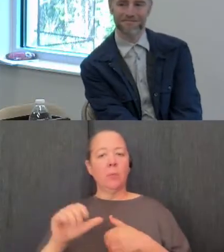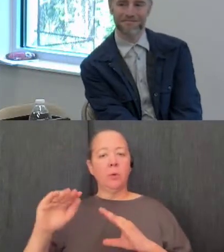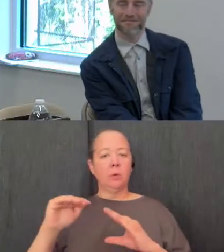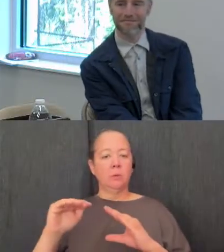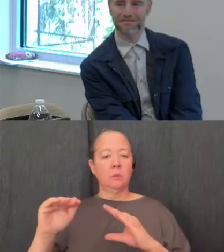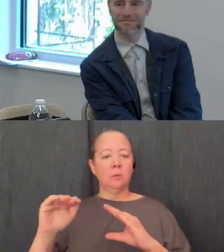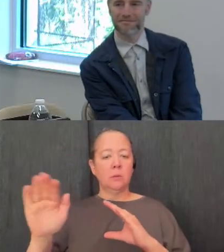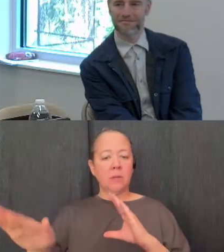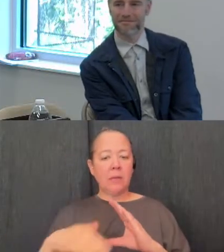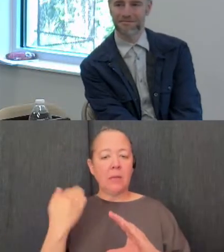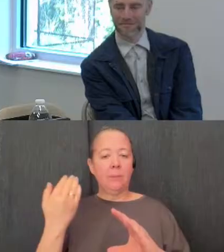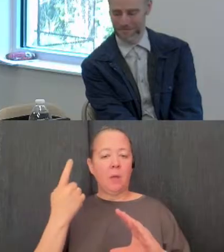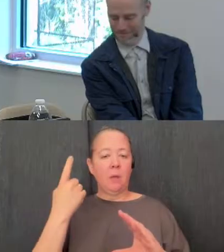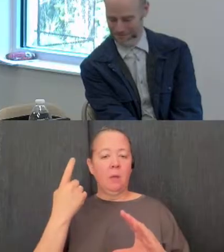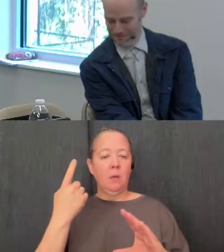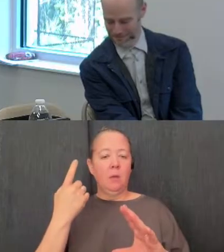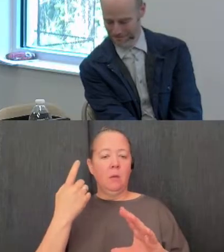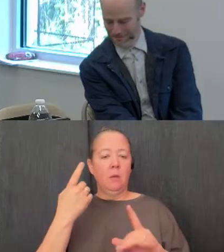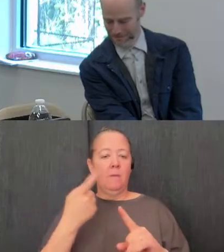you all.